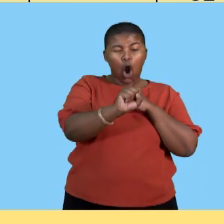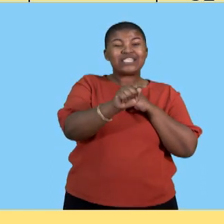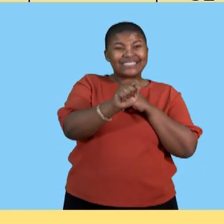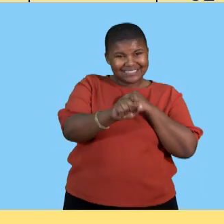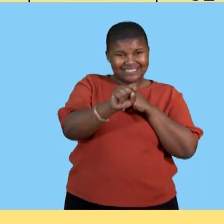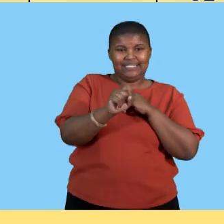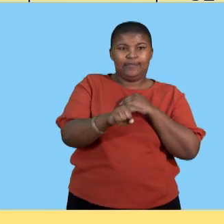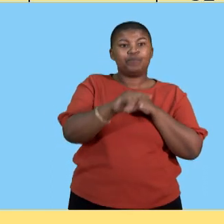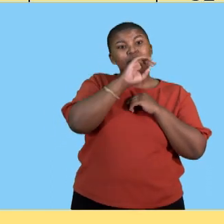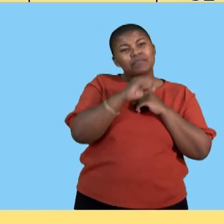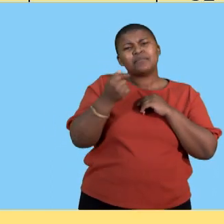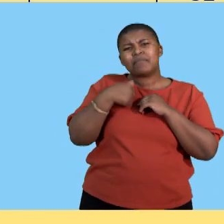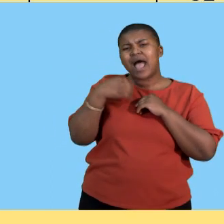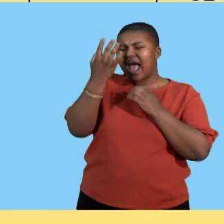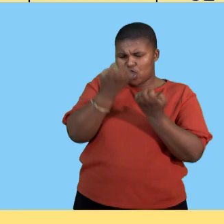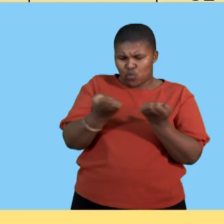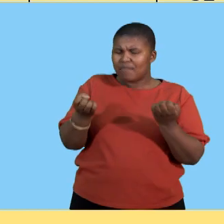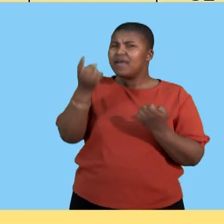my equipment is